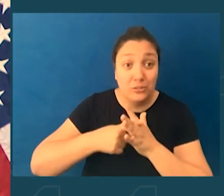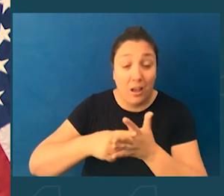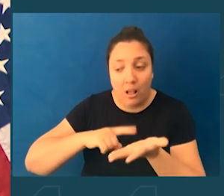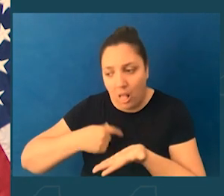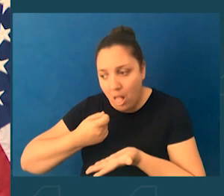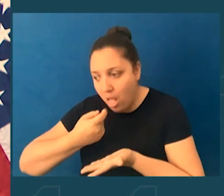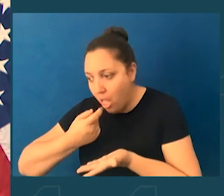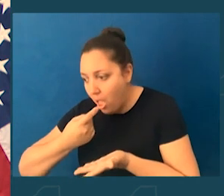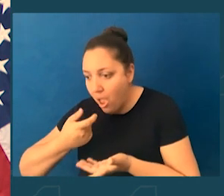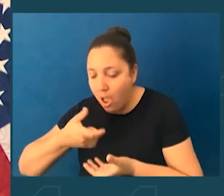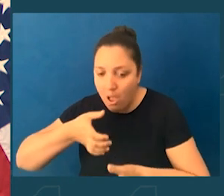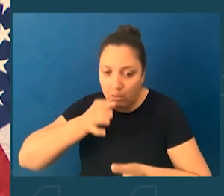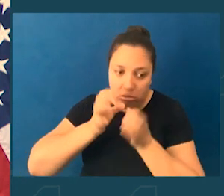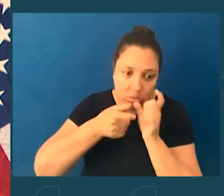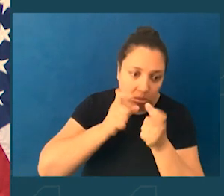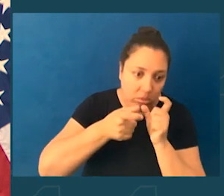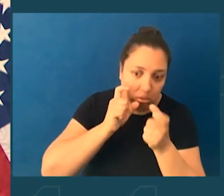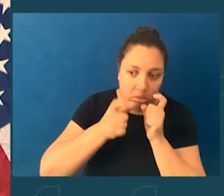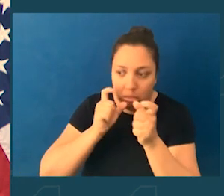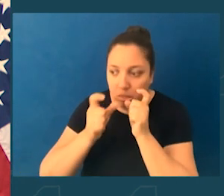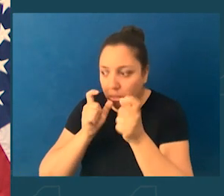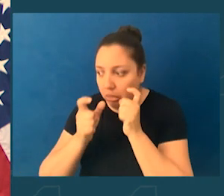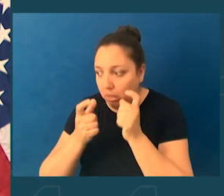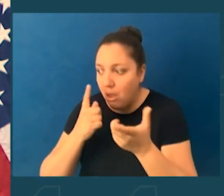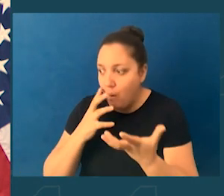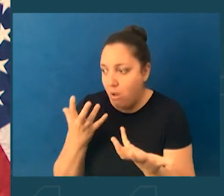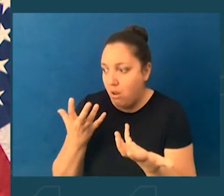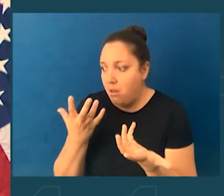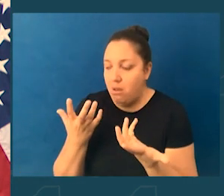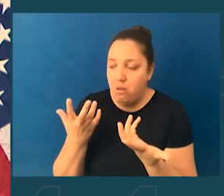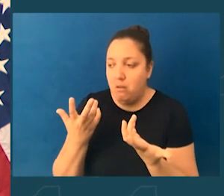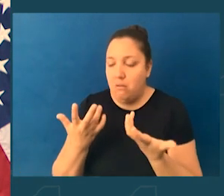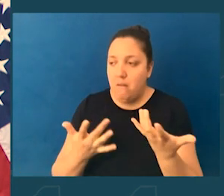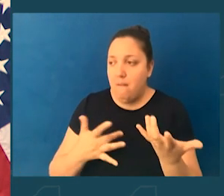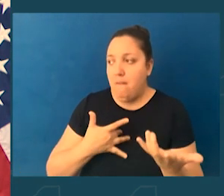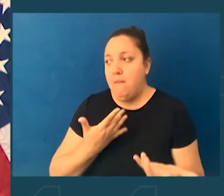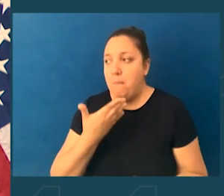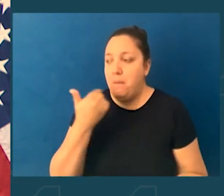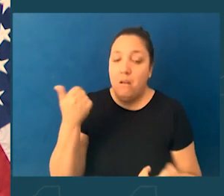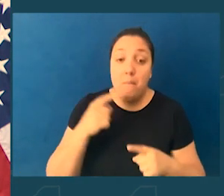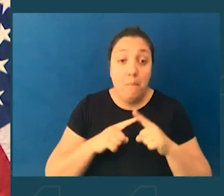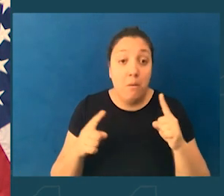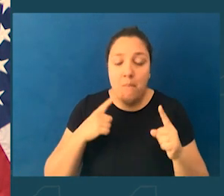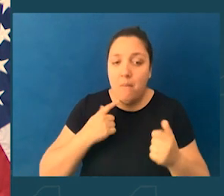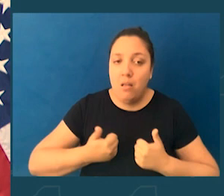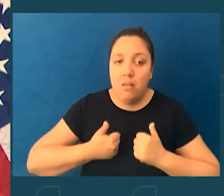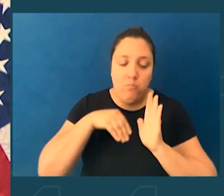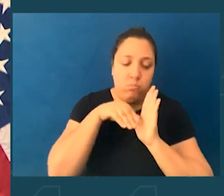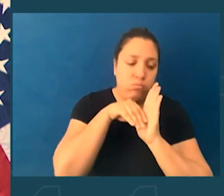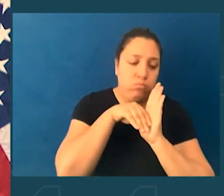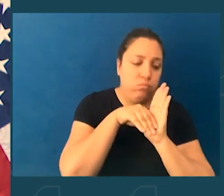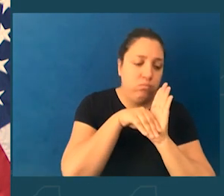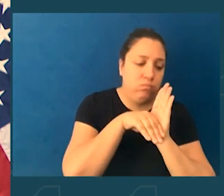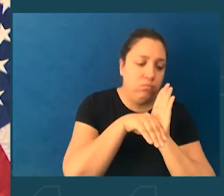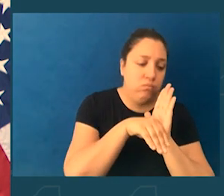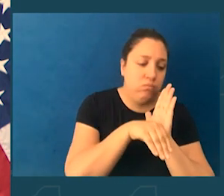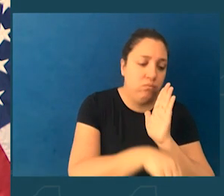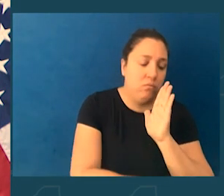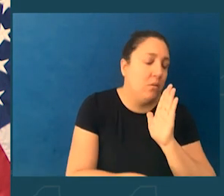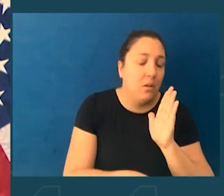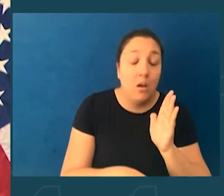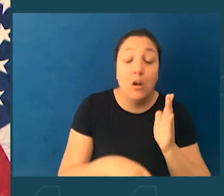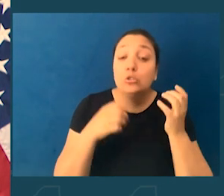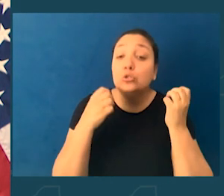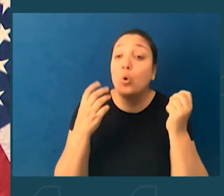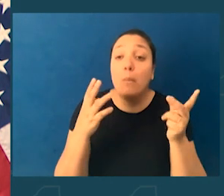and fit in with my friends. My life went from bad to worse. And like too many people in my